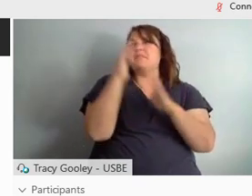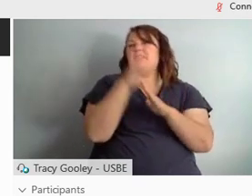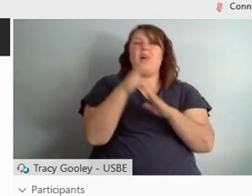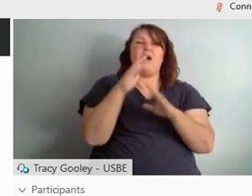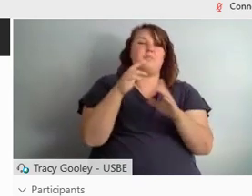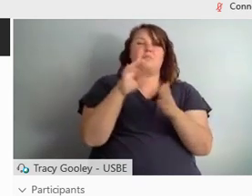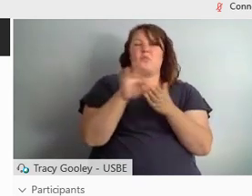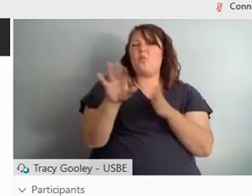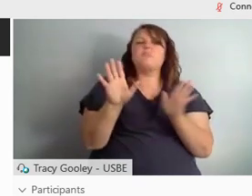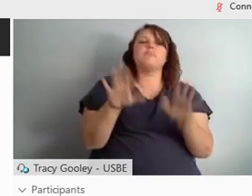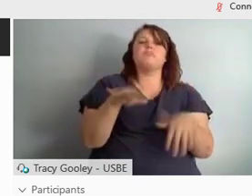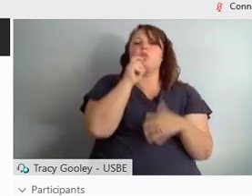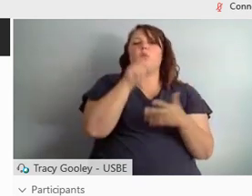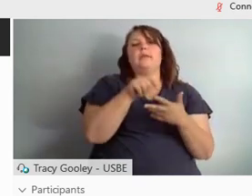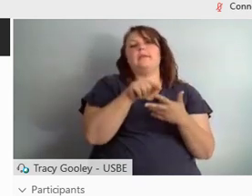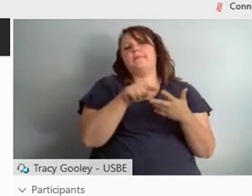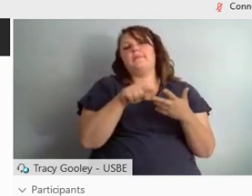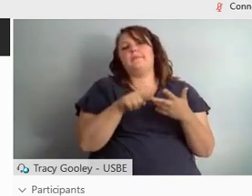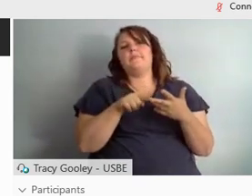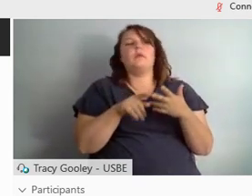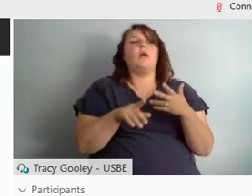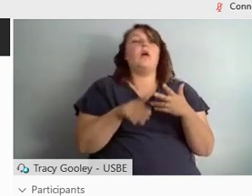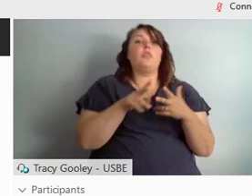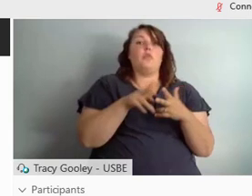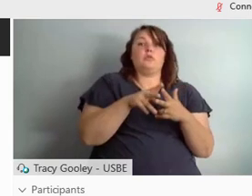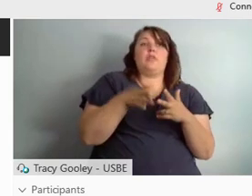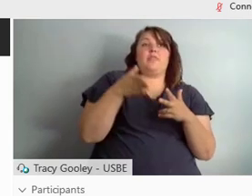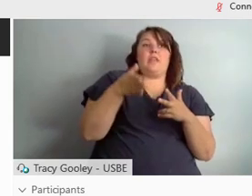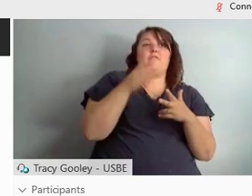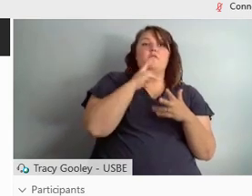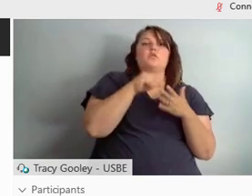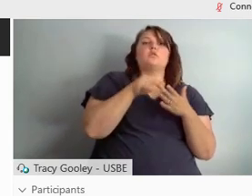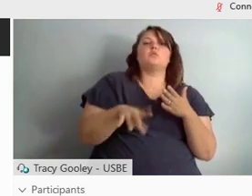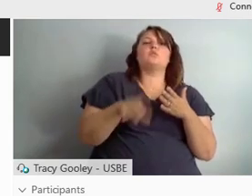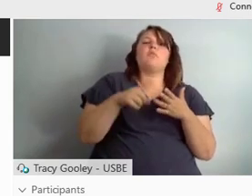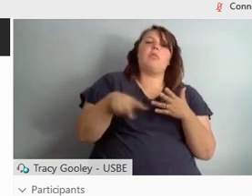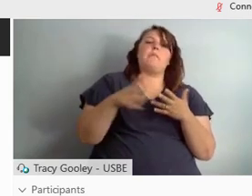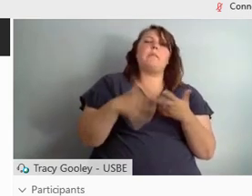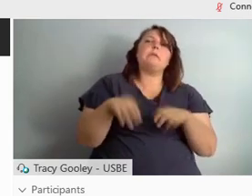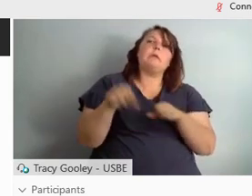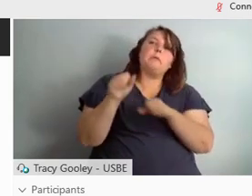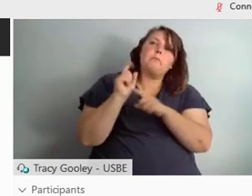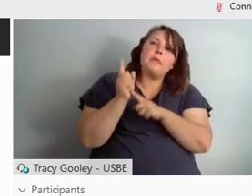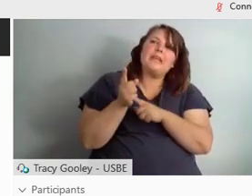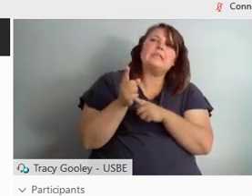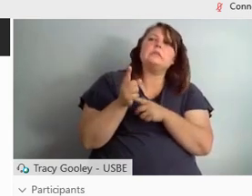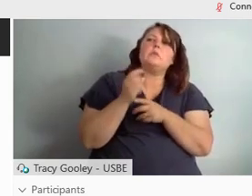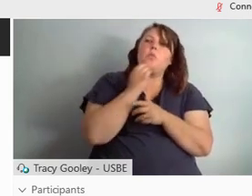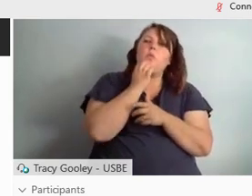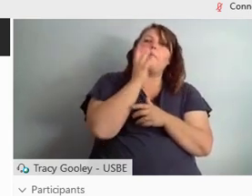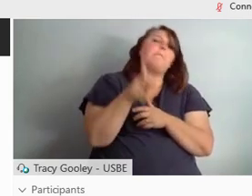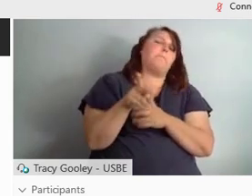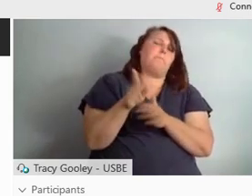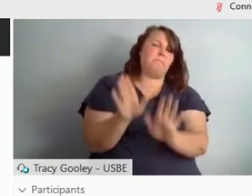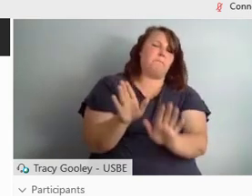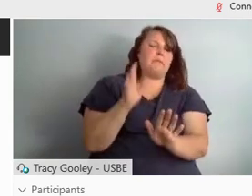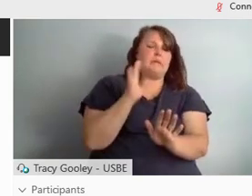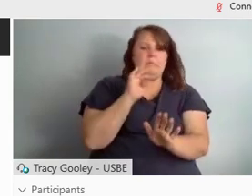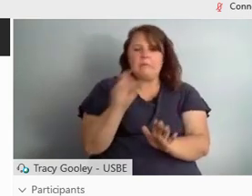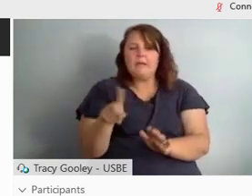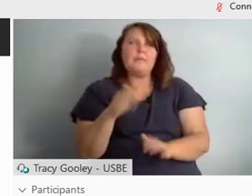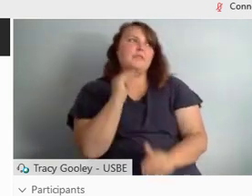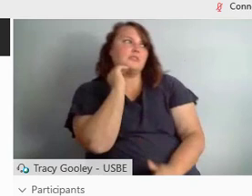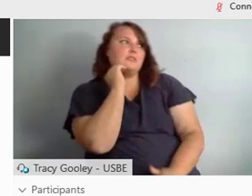first one. Those additional prompts are there for those students who might take a minute to warm up. If you ask them